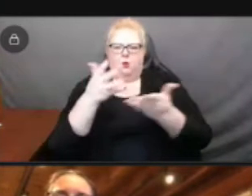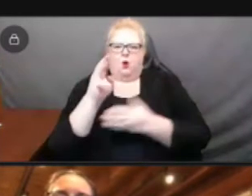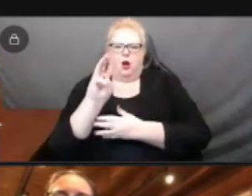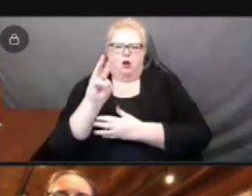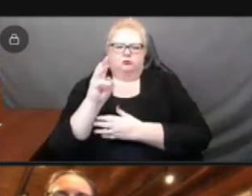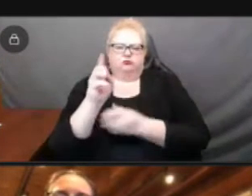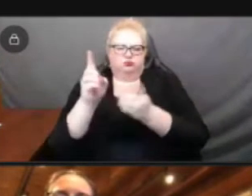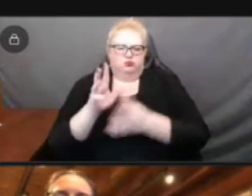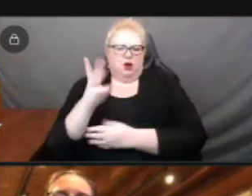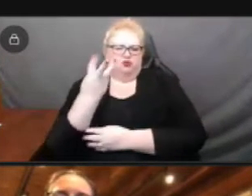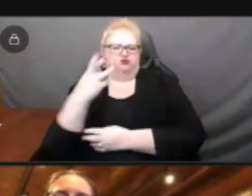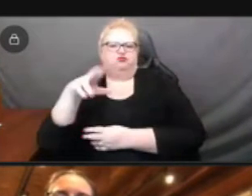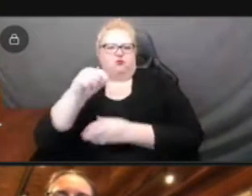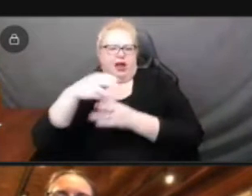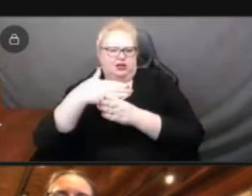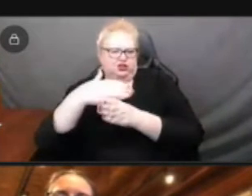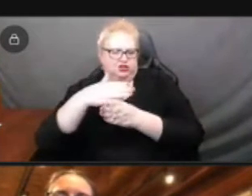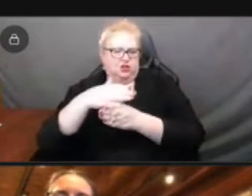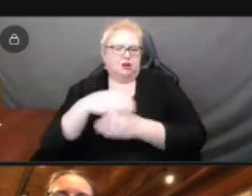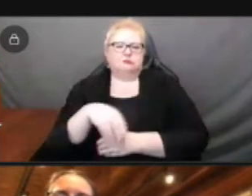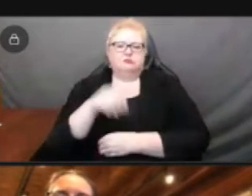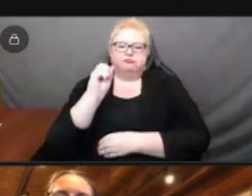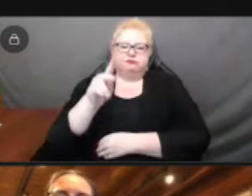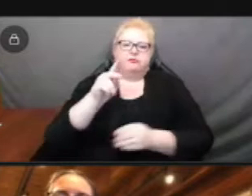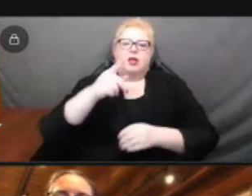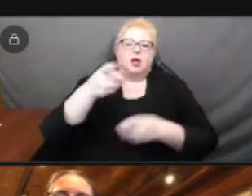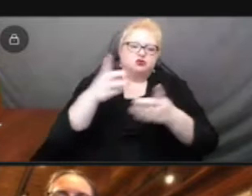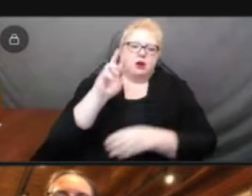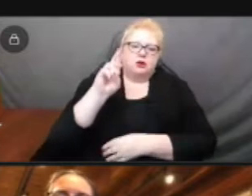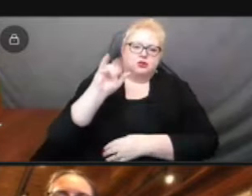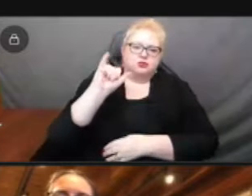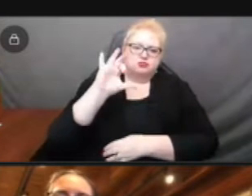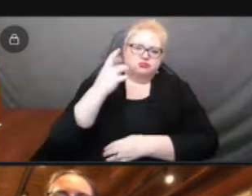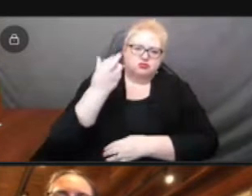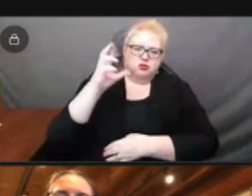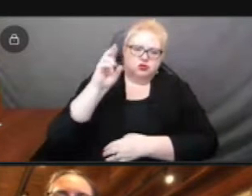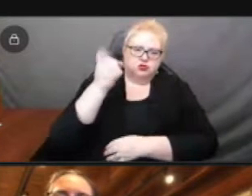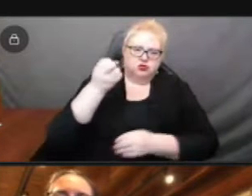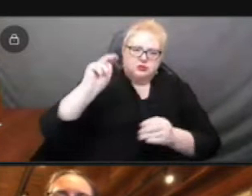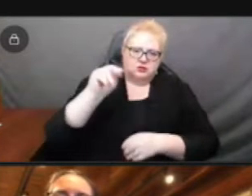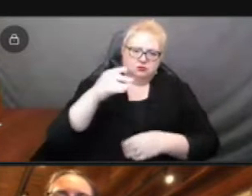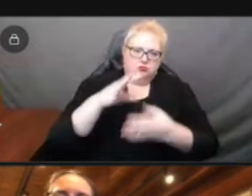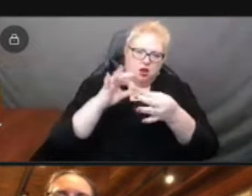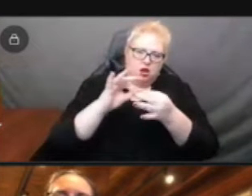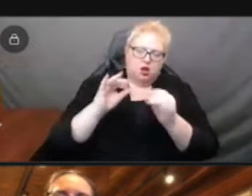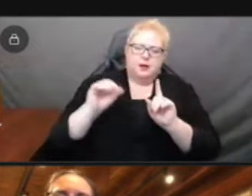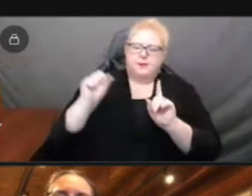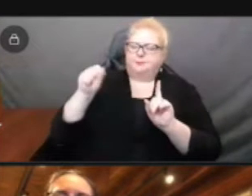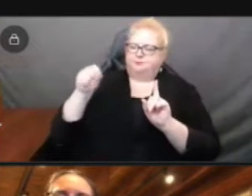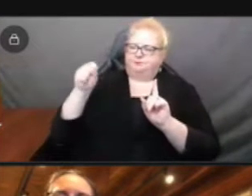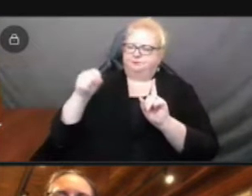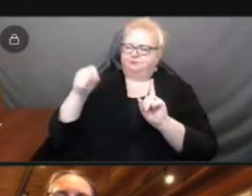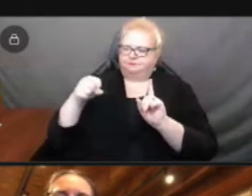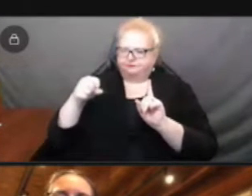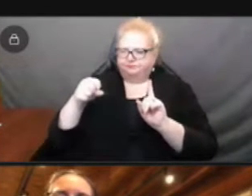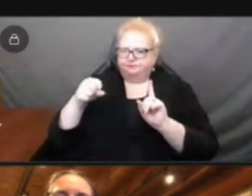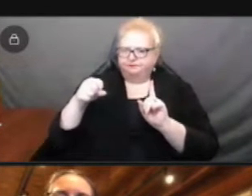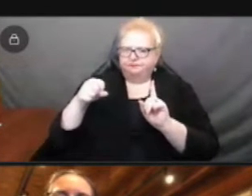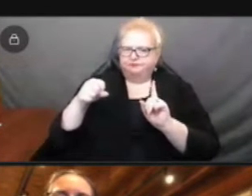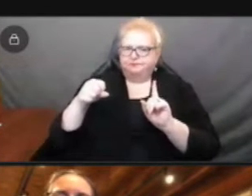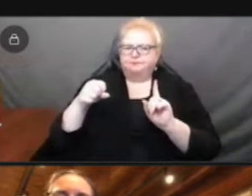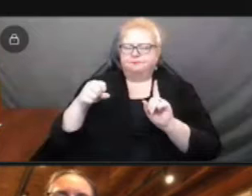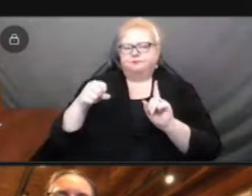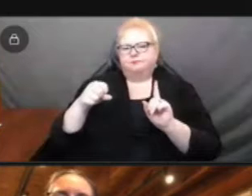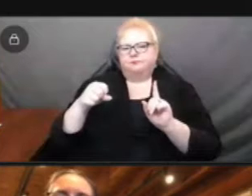Are there any more questions from the, Director Richardson had a question or comment? Yeah, Mayor, just one more comment, and it has less to do with